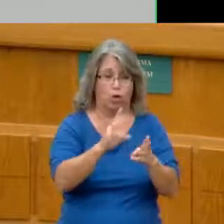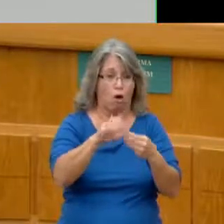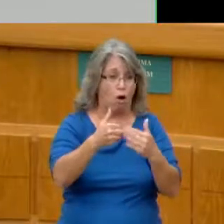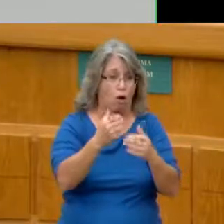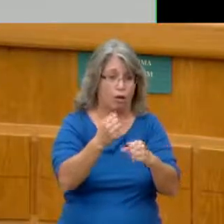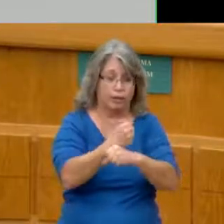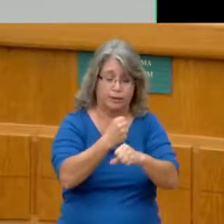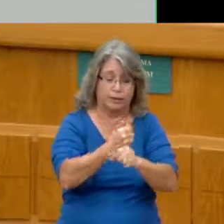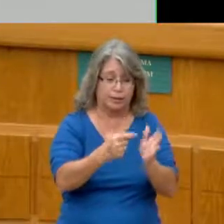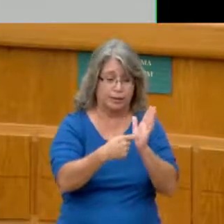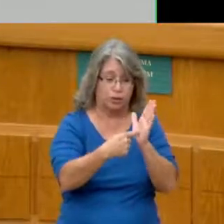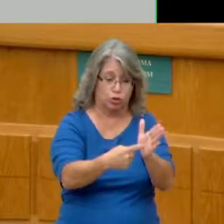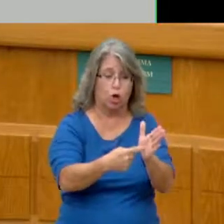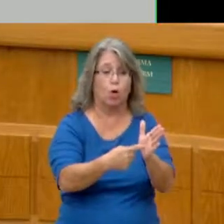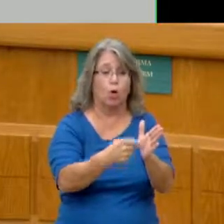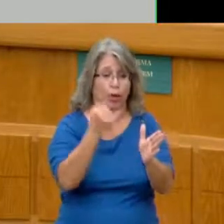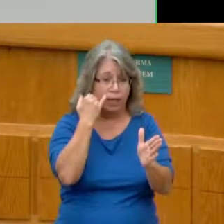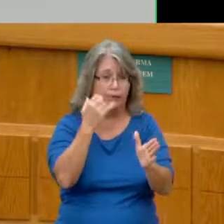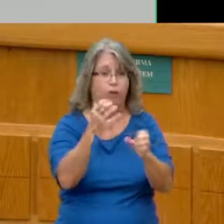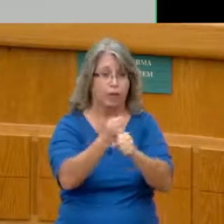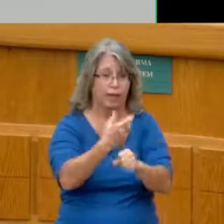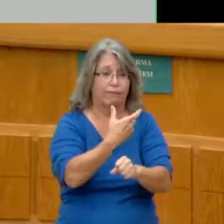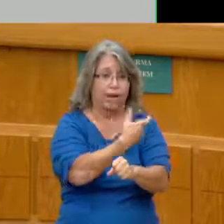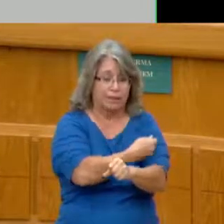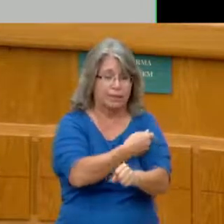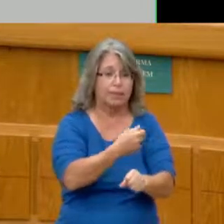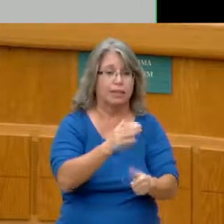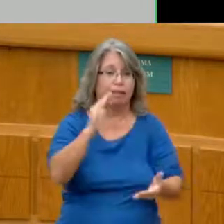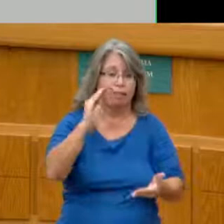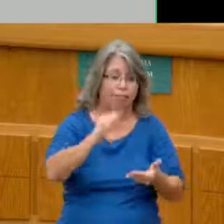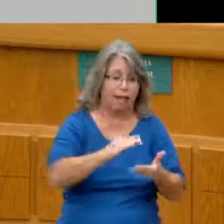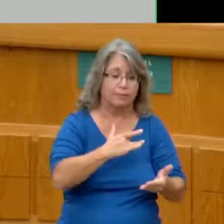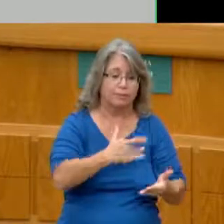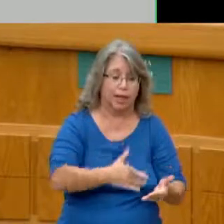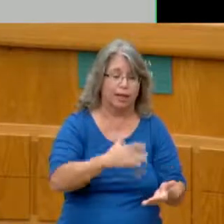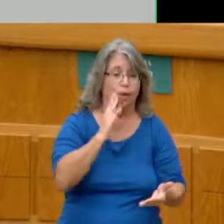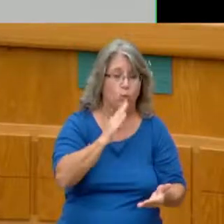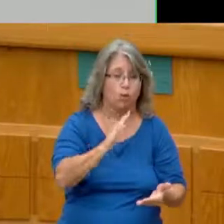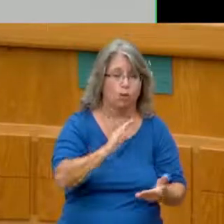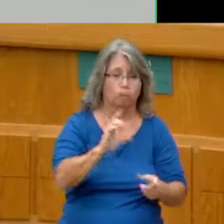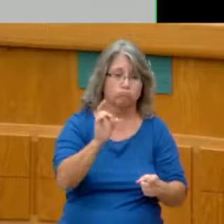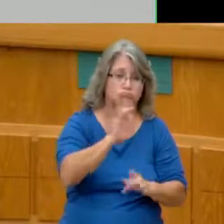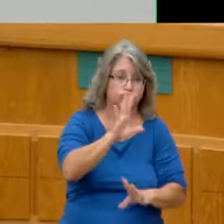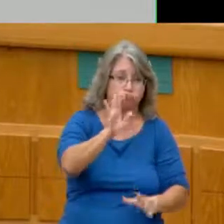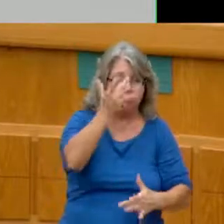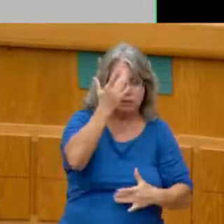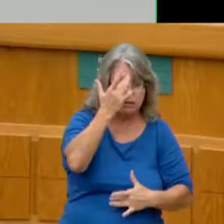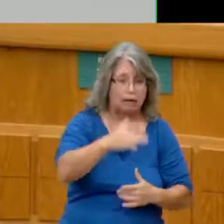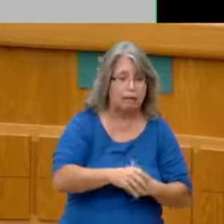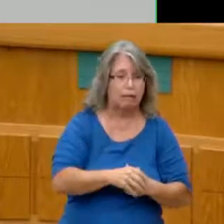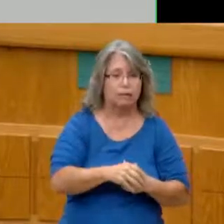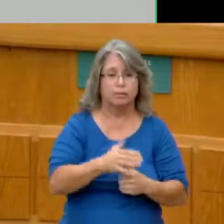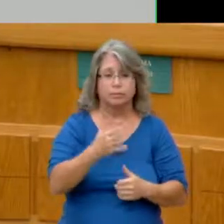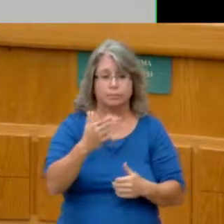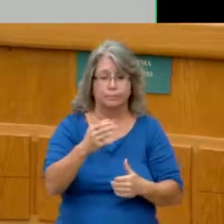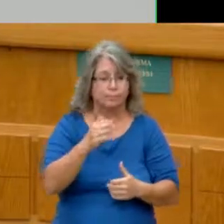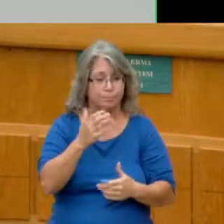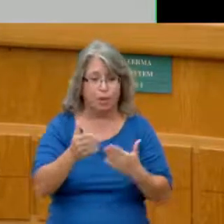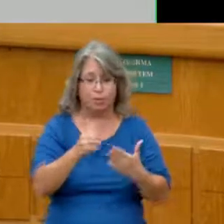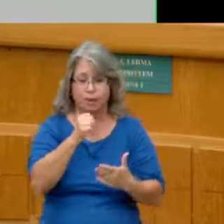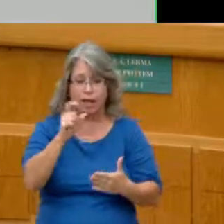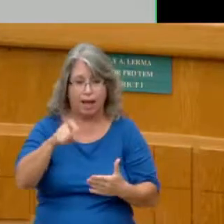get sick from COVID, to go to the hospital from COVID, or to die from COVID. So if you've been vaccinated and it's